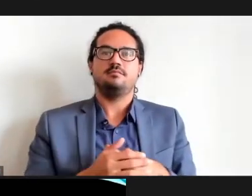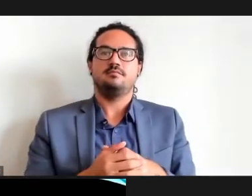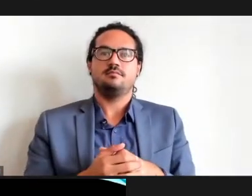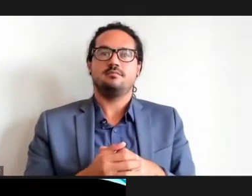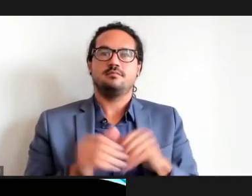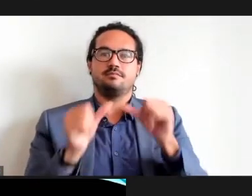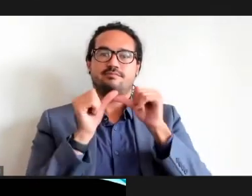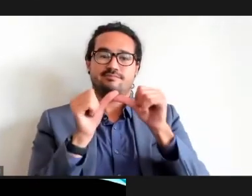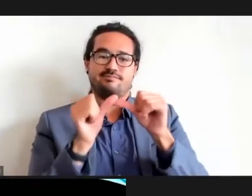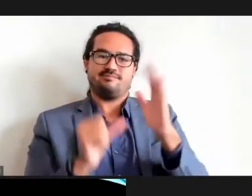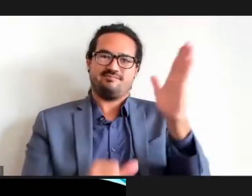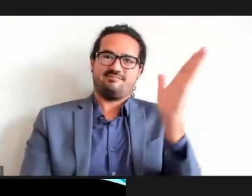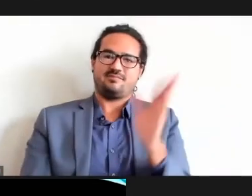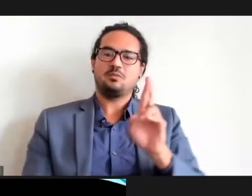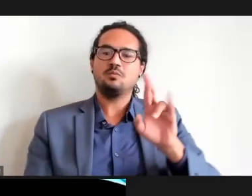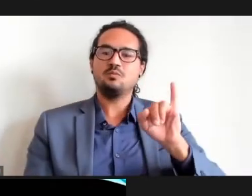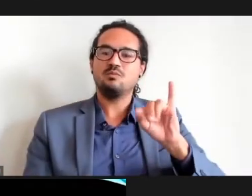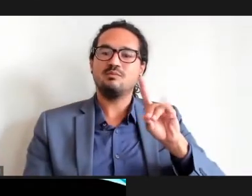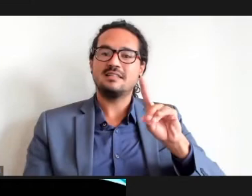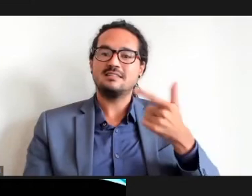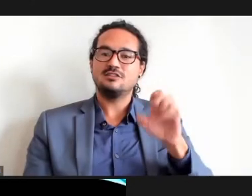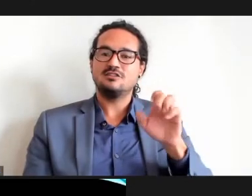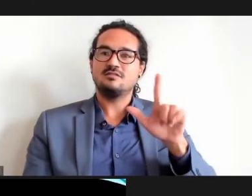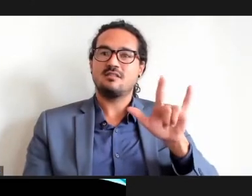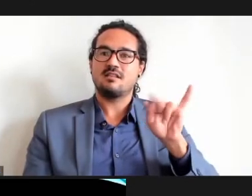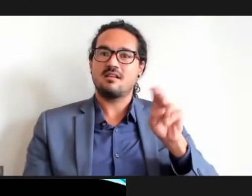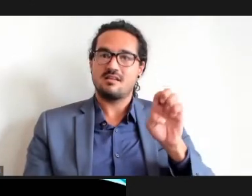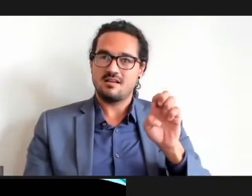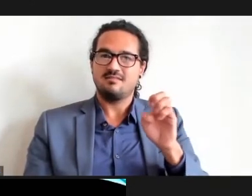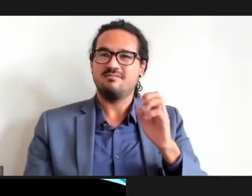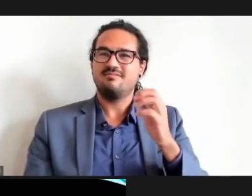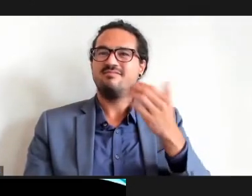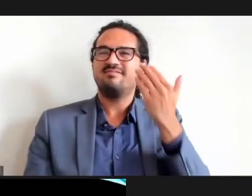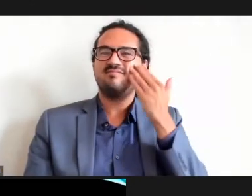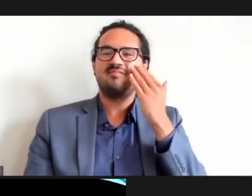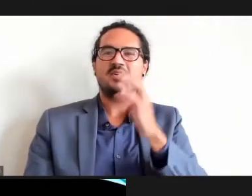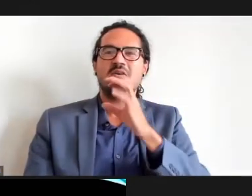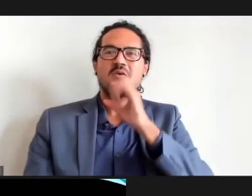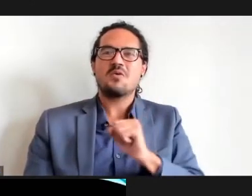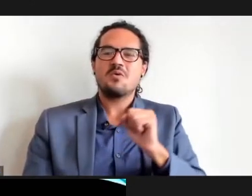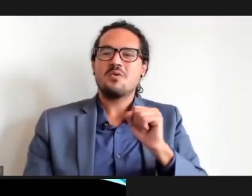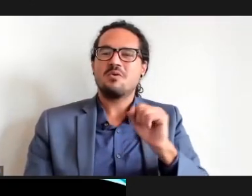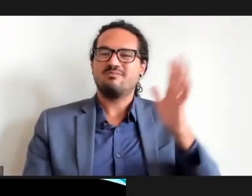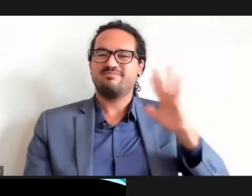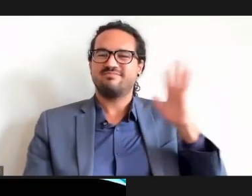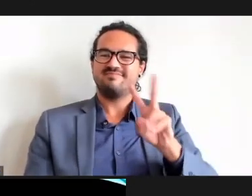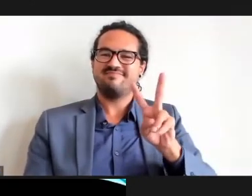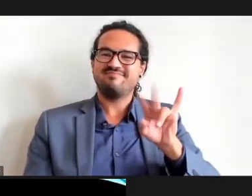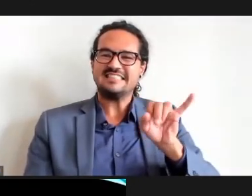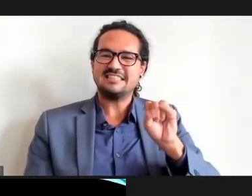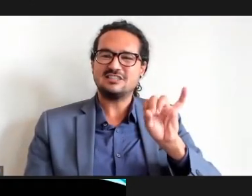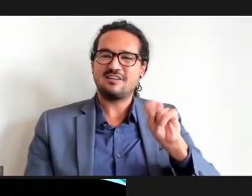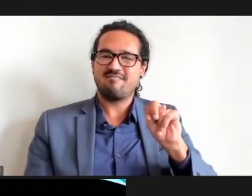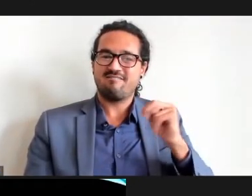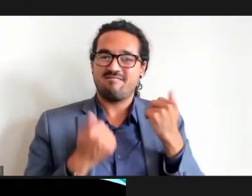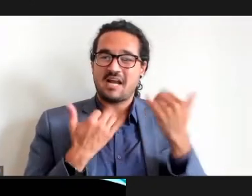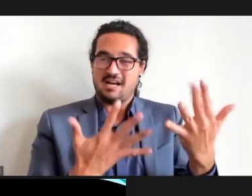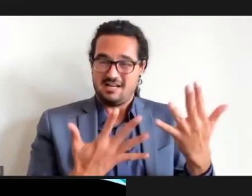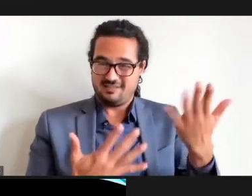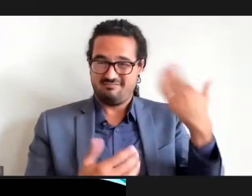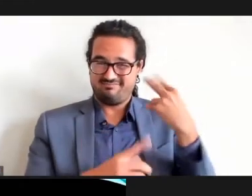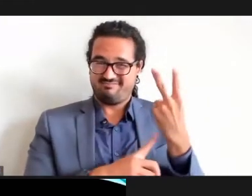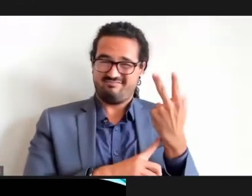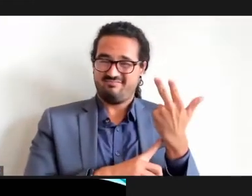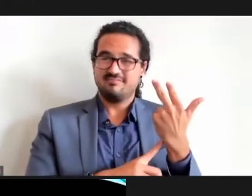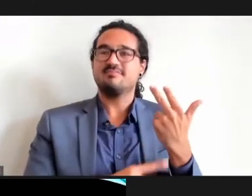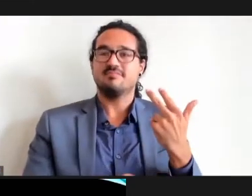in the Old Vision fire. We use the CL-215 water scoopers to keep some of the spots in check that we're trying to go